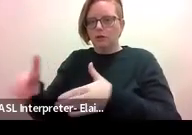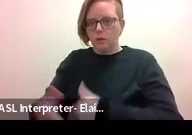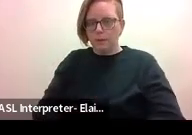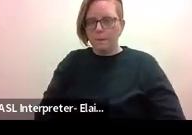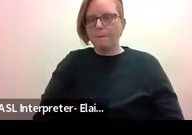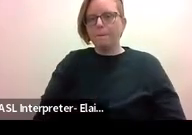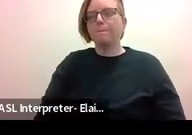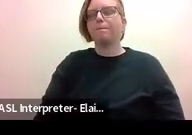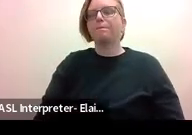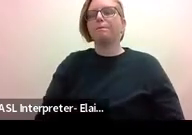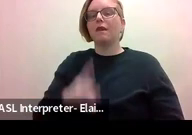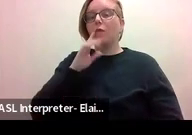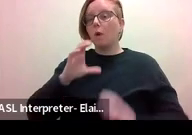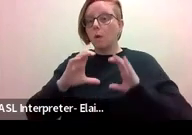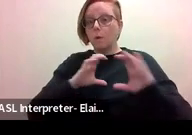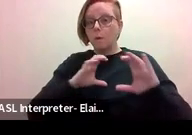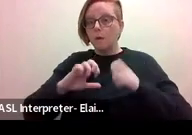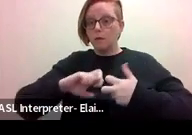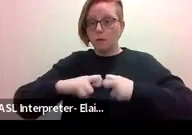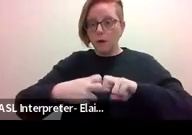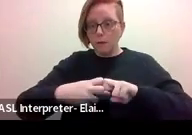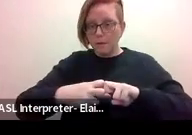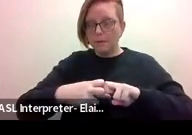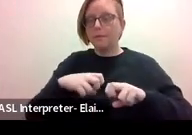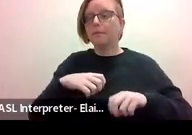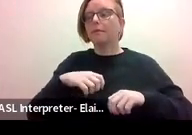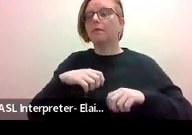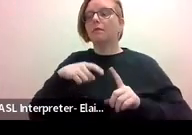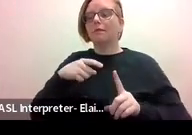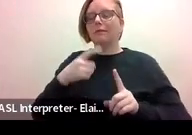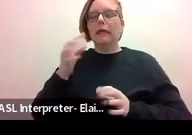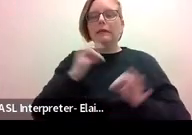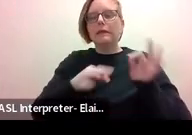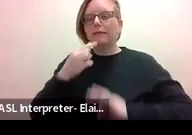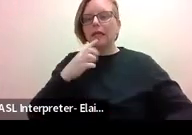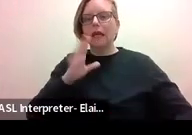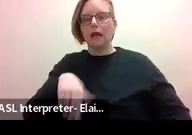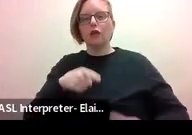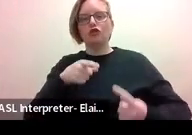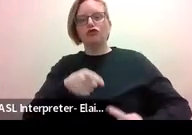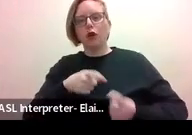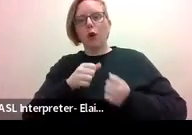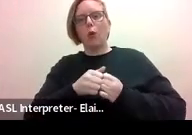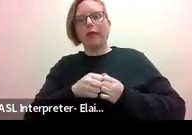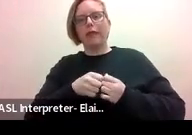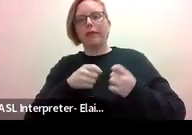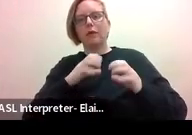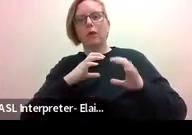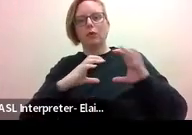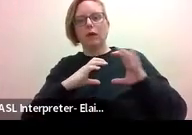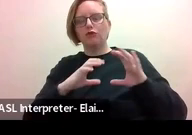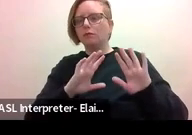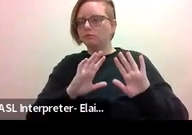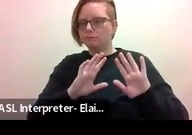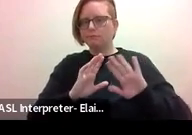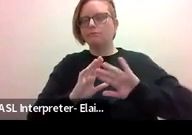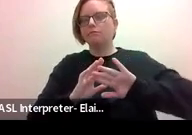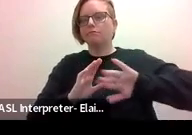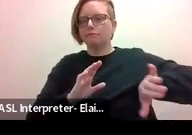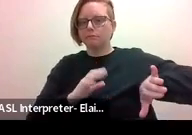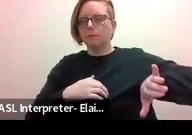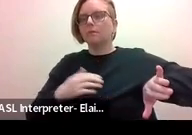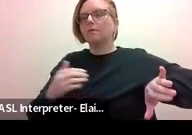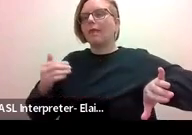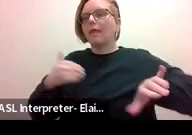a communicative issue, instead of saying that they struggle in communication, you would say that they struggle with or that they have a gap